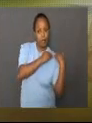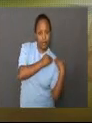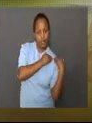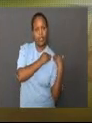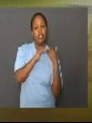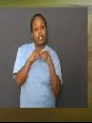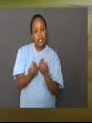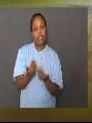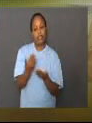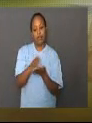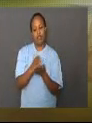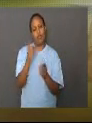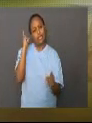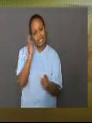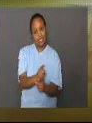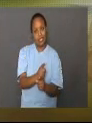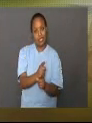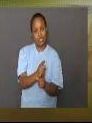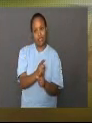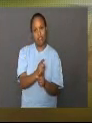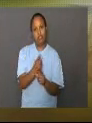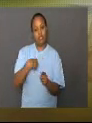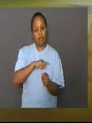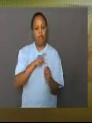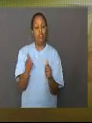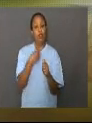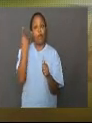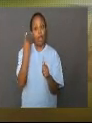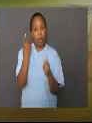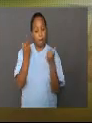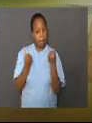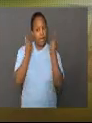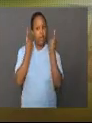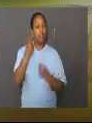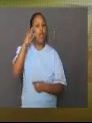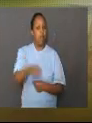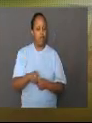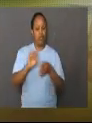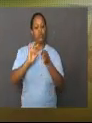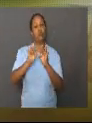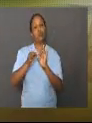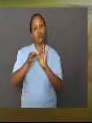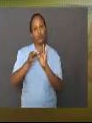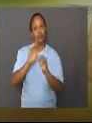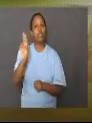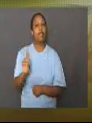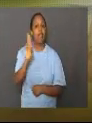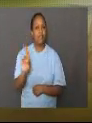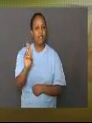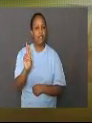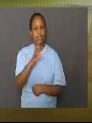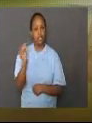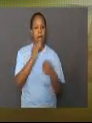be distributed fairly, we must first understand the meaning of benefits